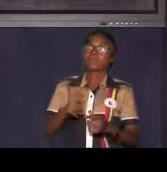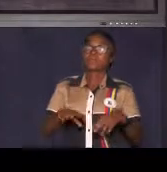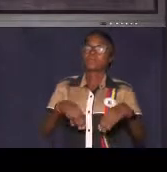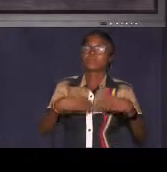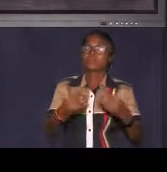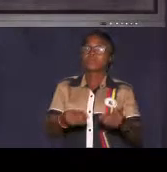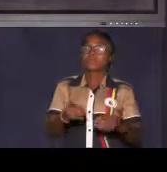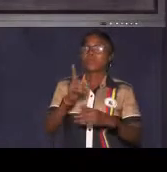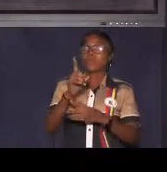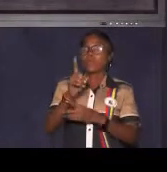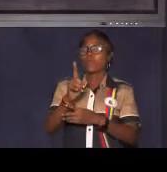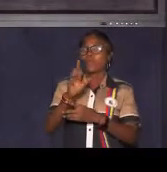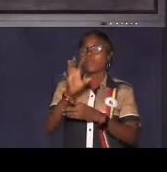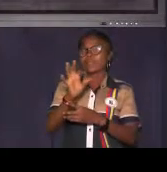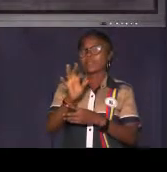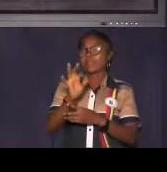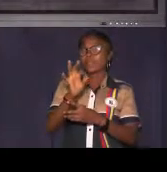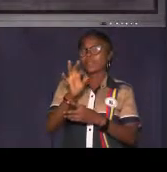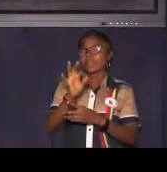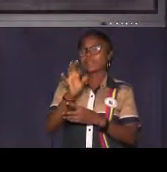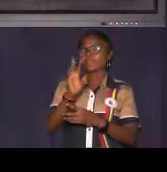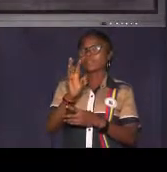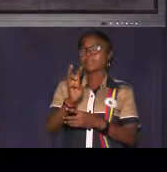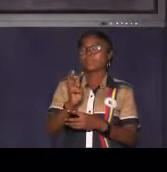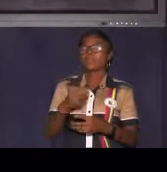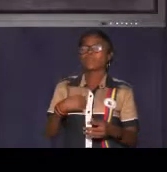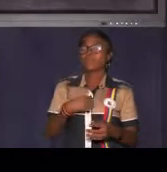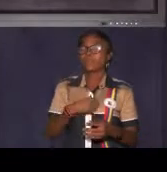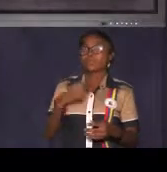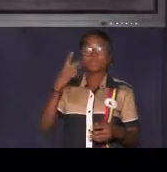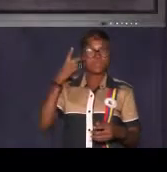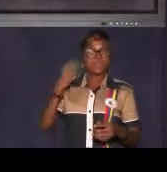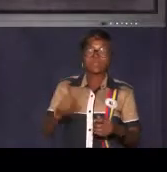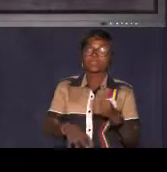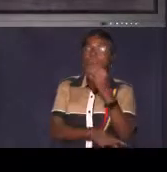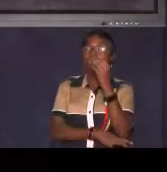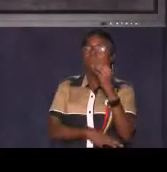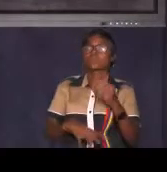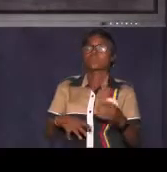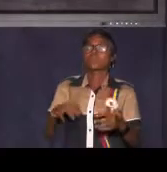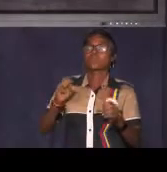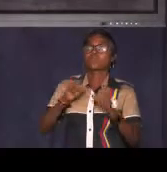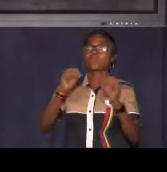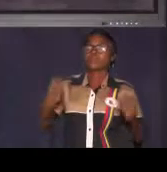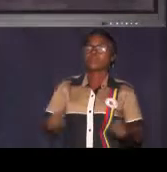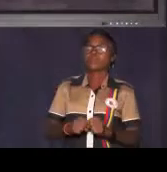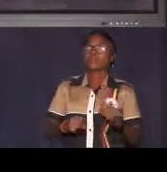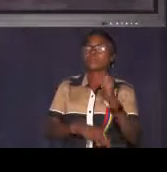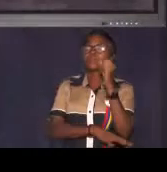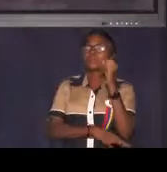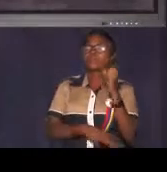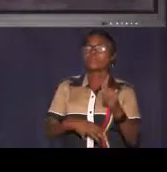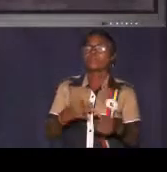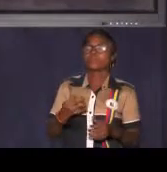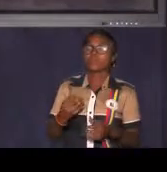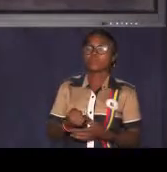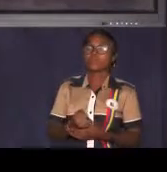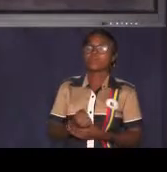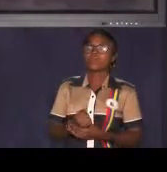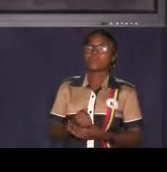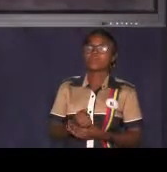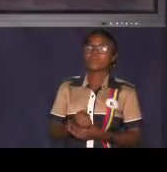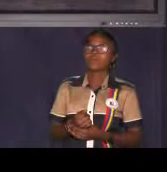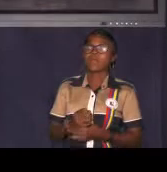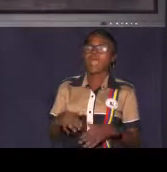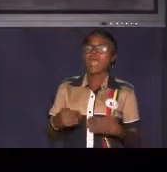give 196. So we have found the square root of 196, a number that will multiply itself. 2 times